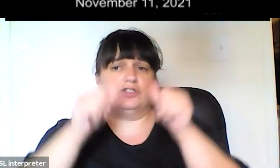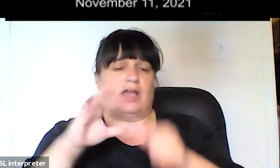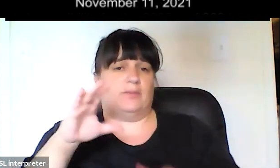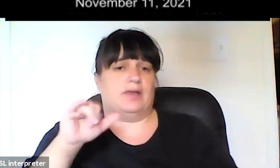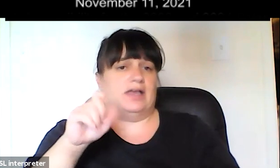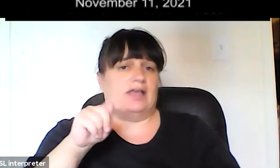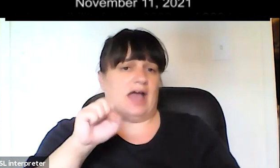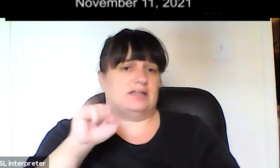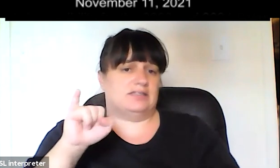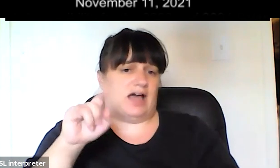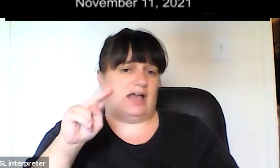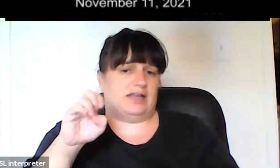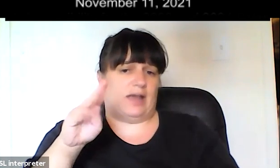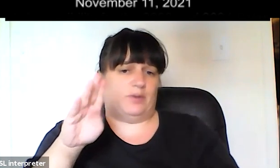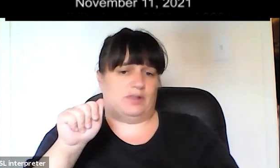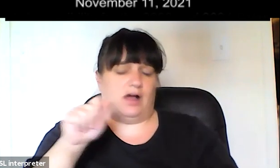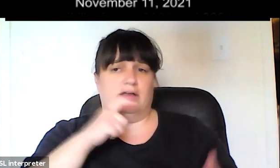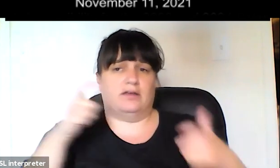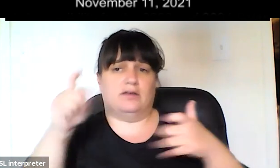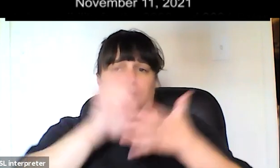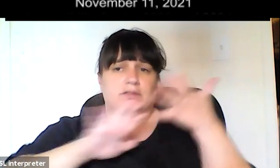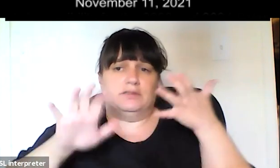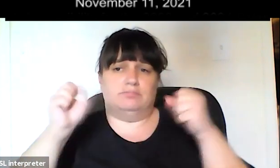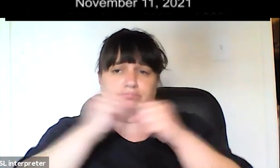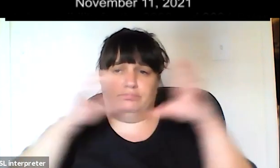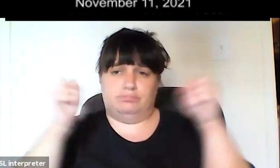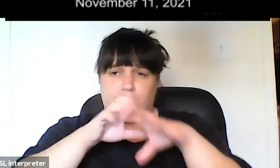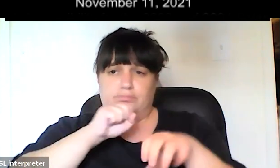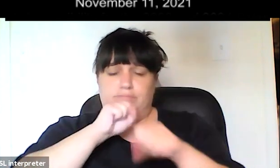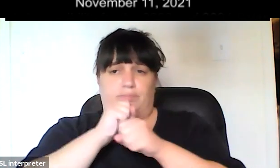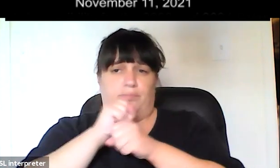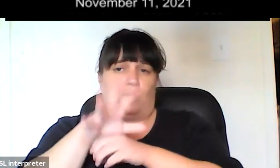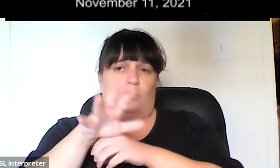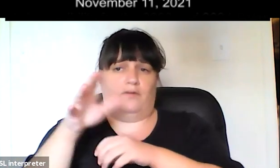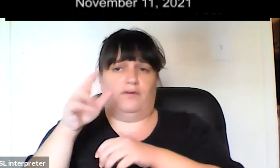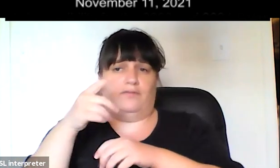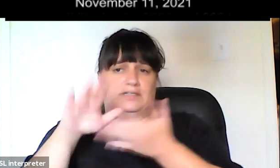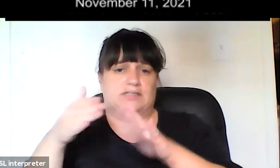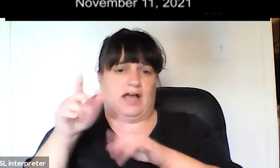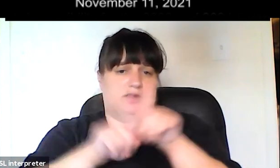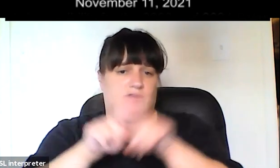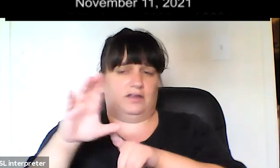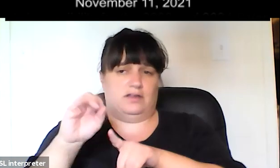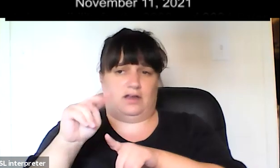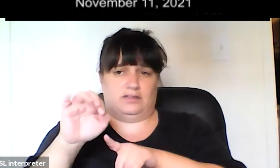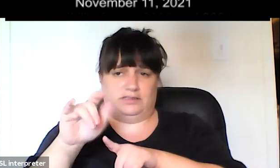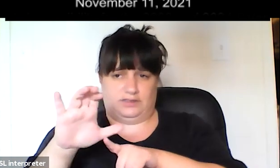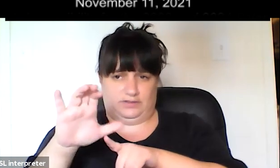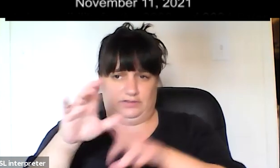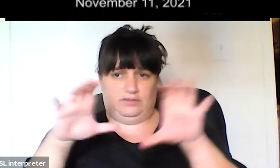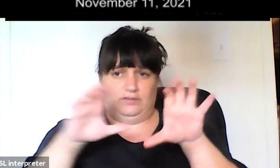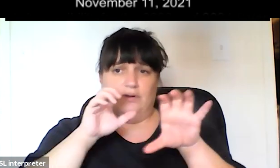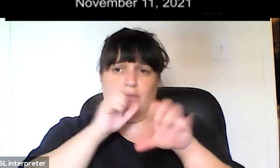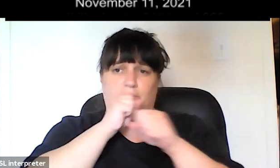Nebula, a huge cloud of gas and dust blown off of a dying star. The concentric circles are bubbles expelled